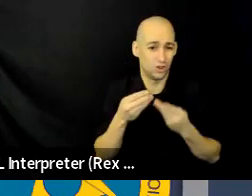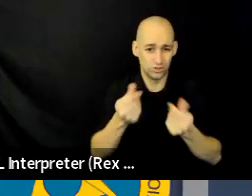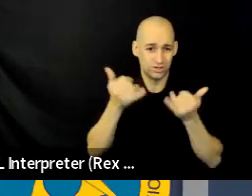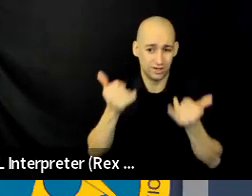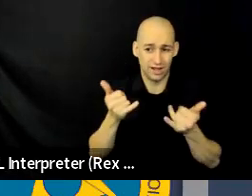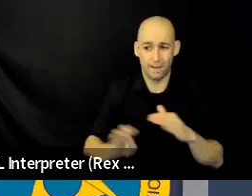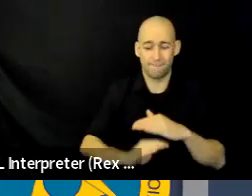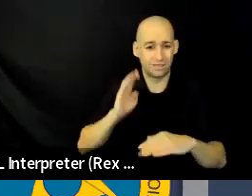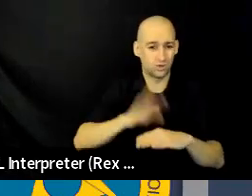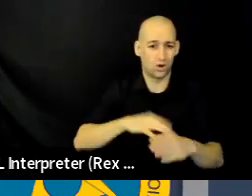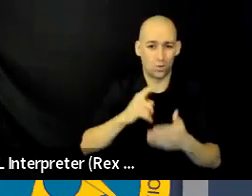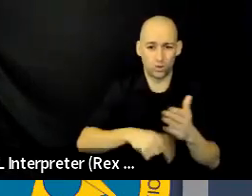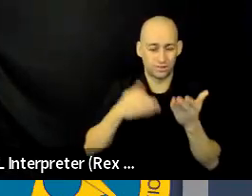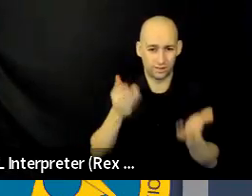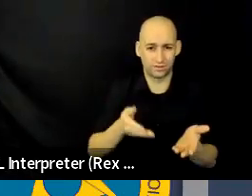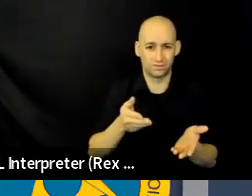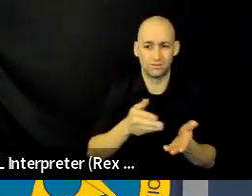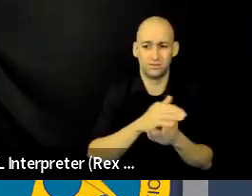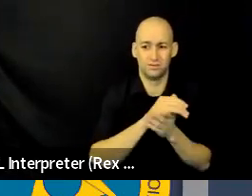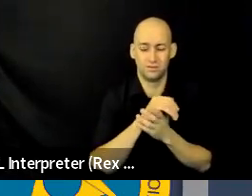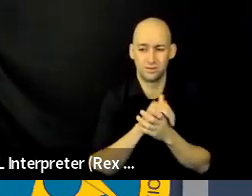are established.